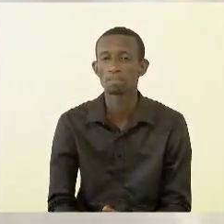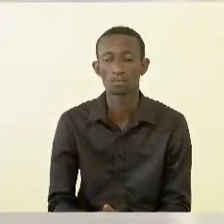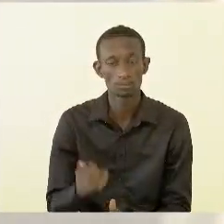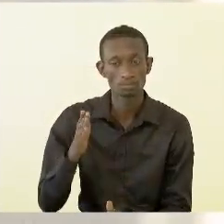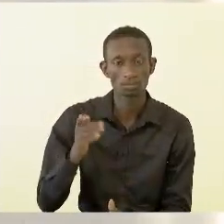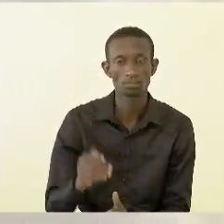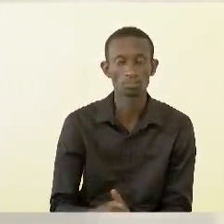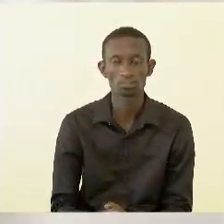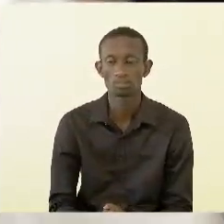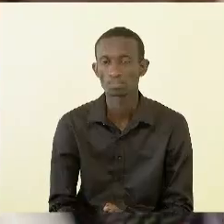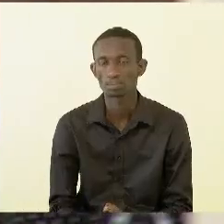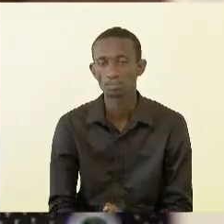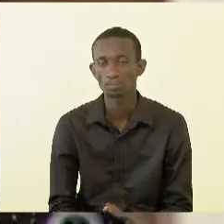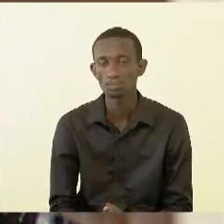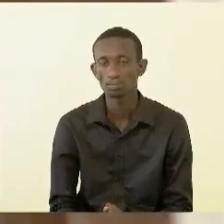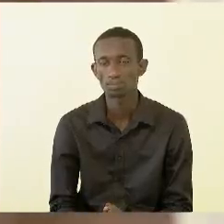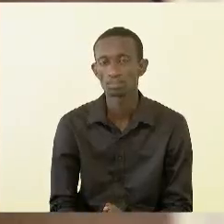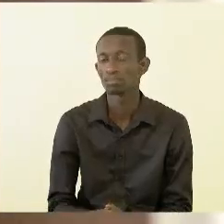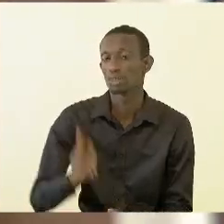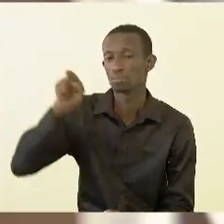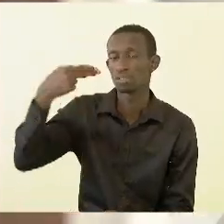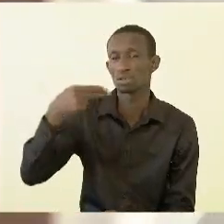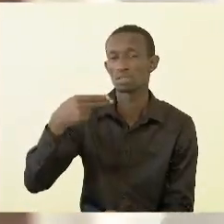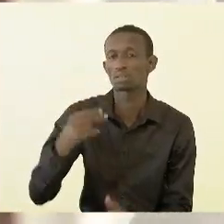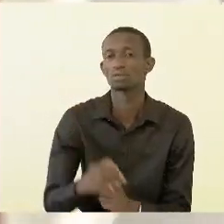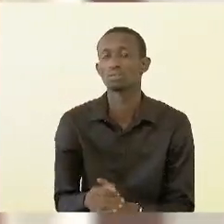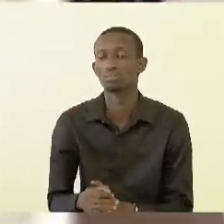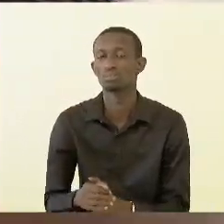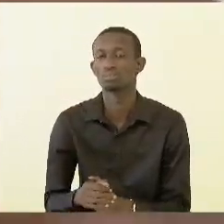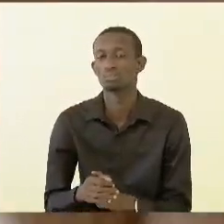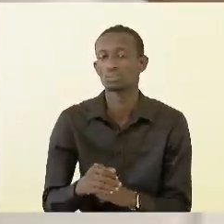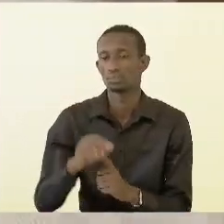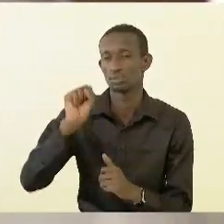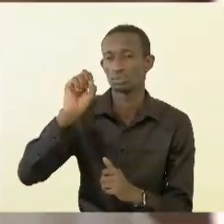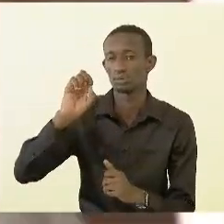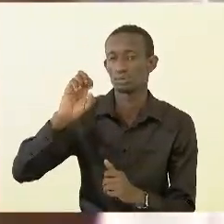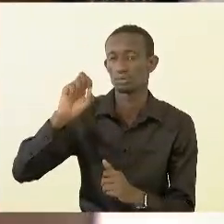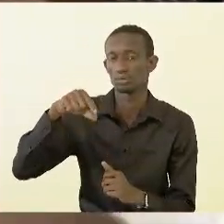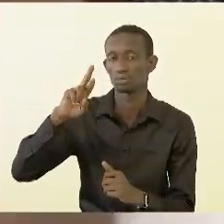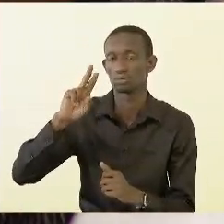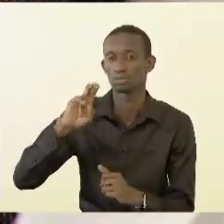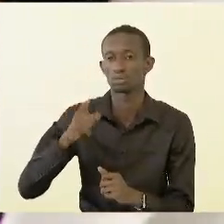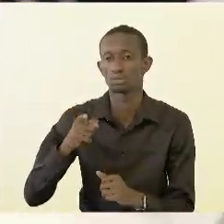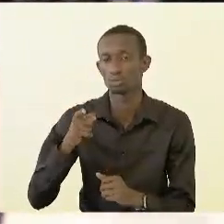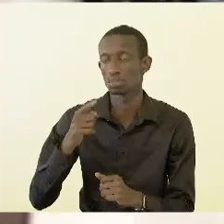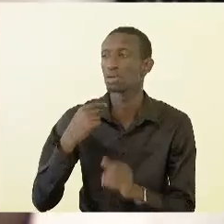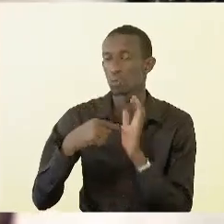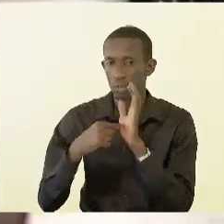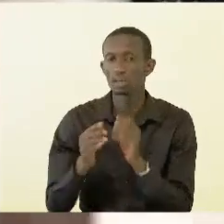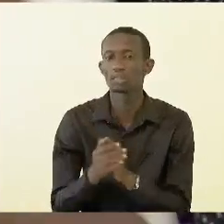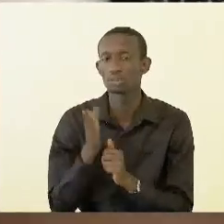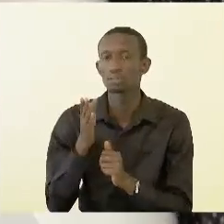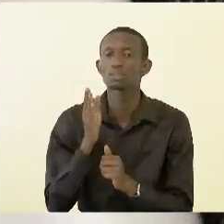coming. So the pH scale tells us that this solution is water because of the